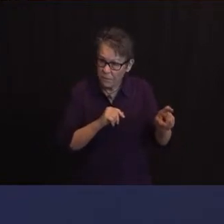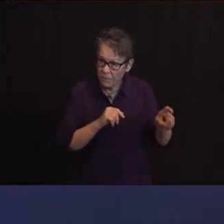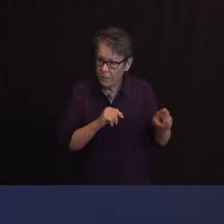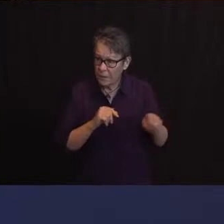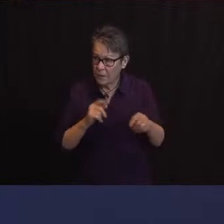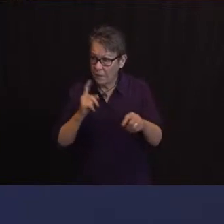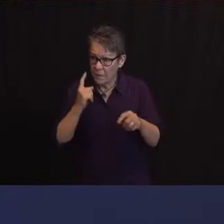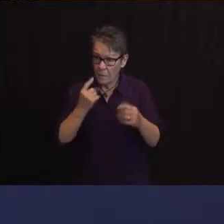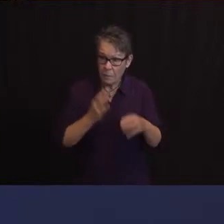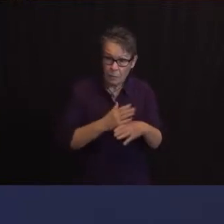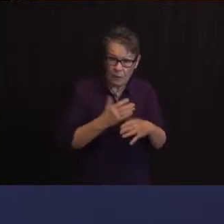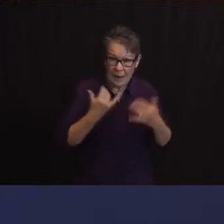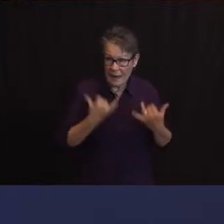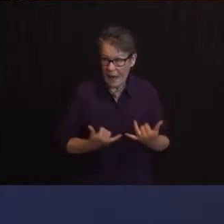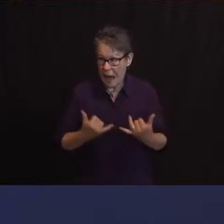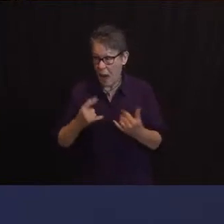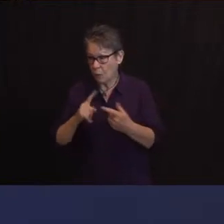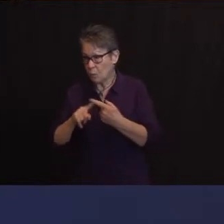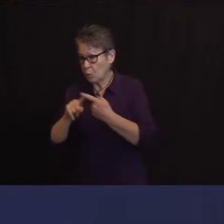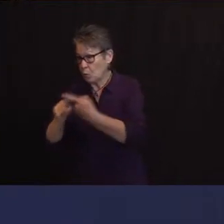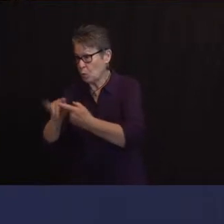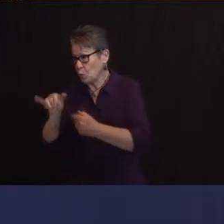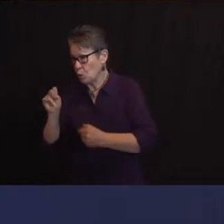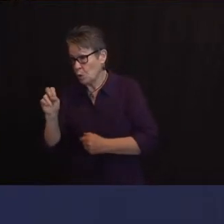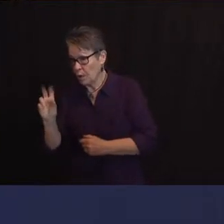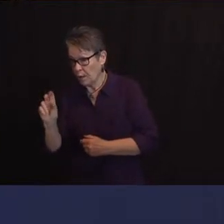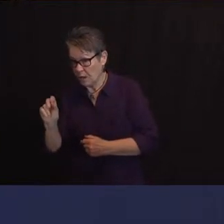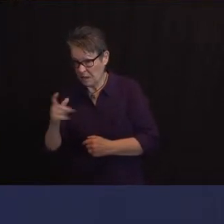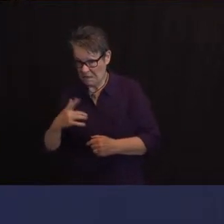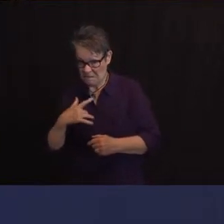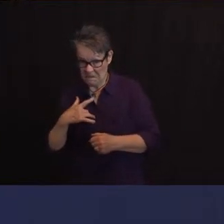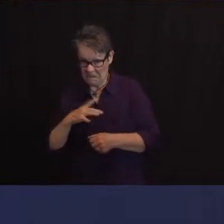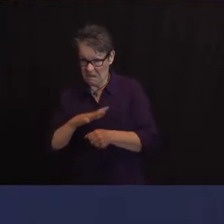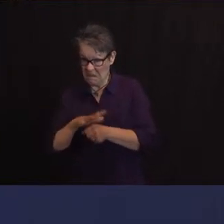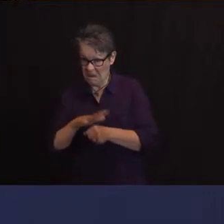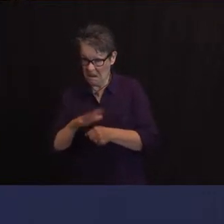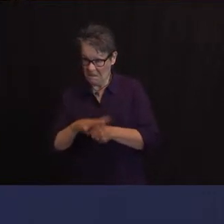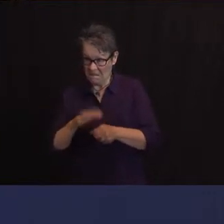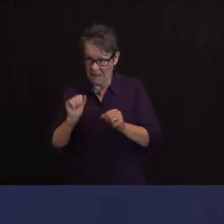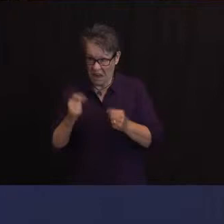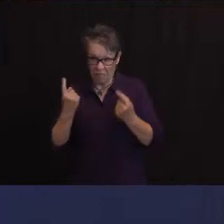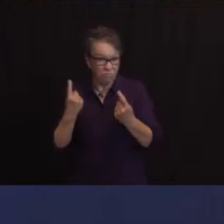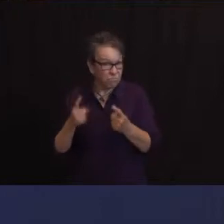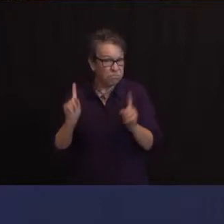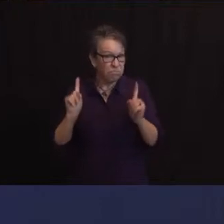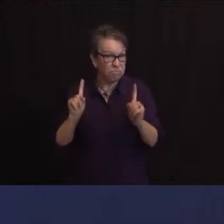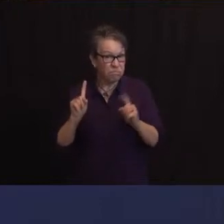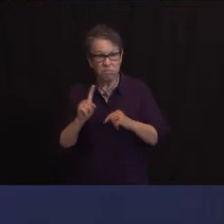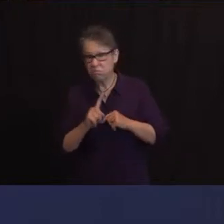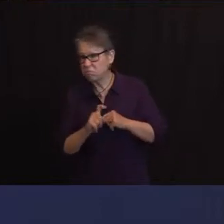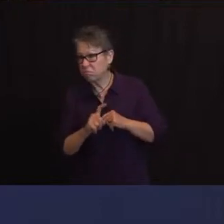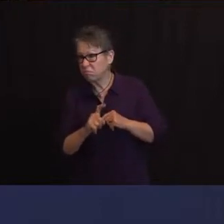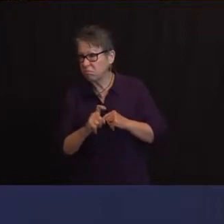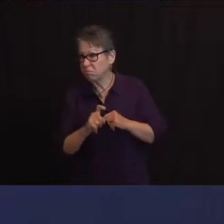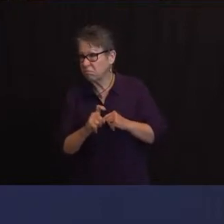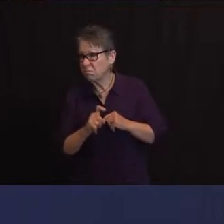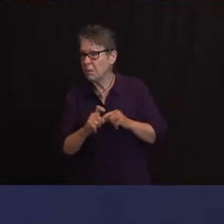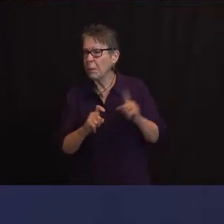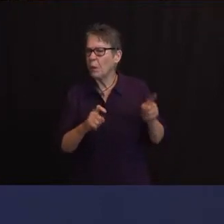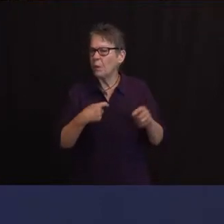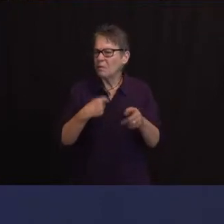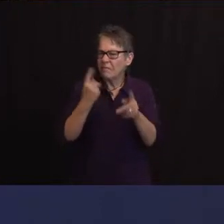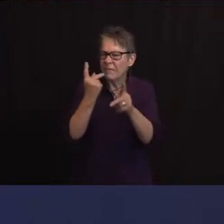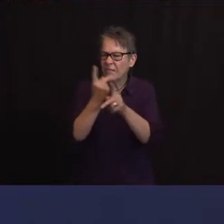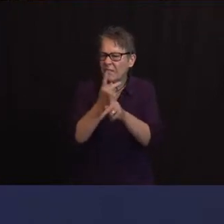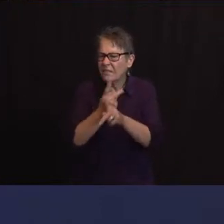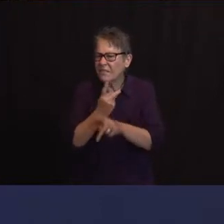Thursday, April 8th at that point, and June 30th, is that a reasonable number? And recognizing, I think you and I calculated, we're already up over